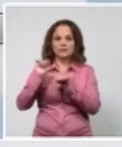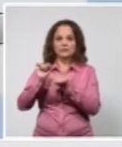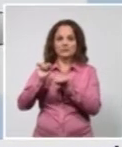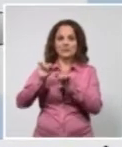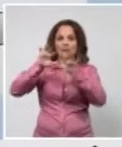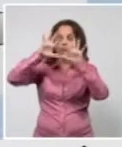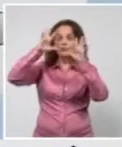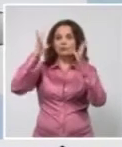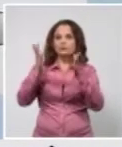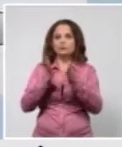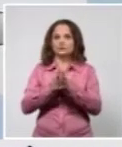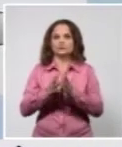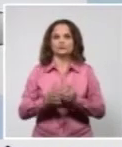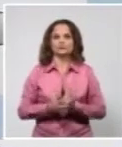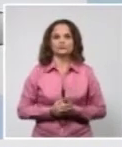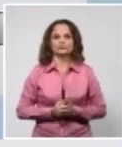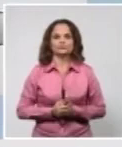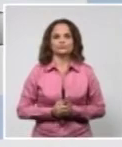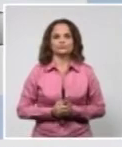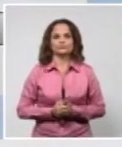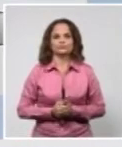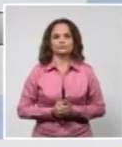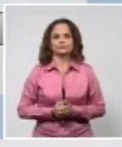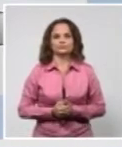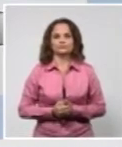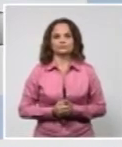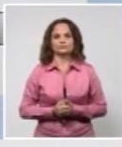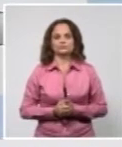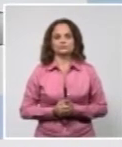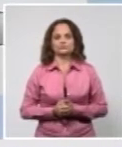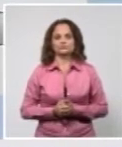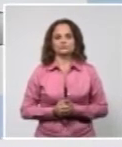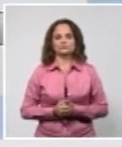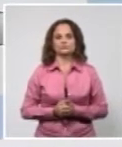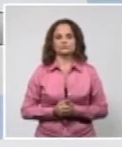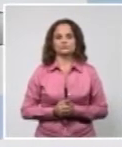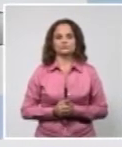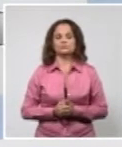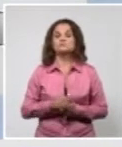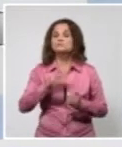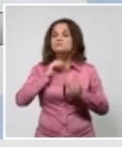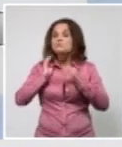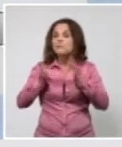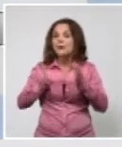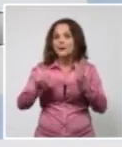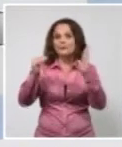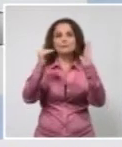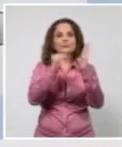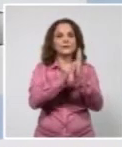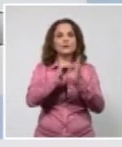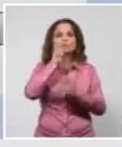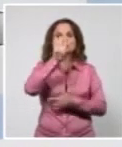1,460 deaths were reported in the region yesterday, what accounts for